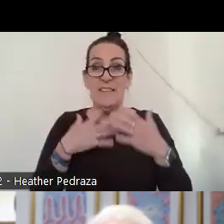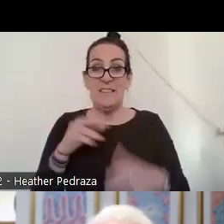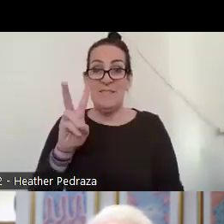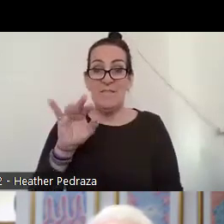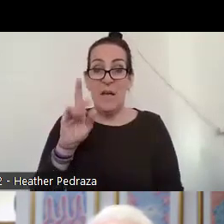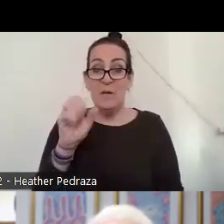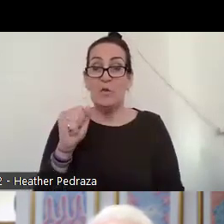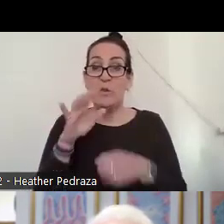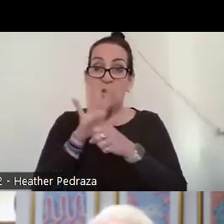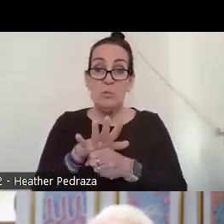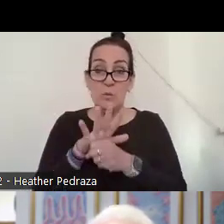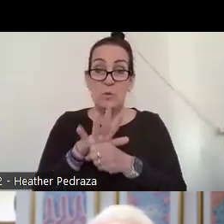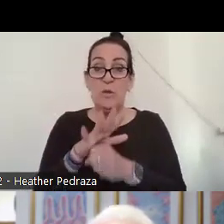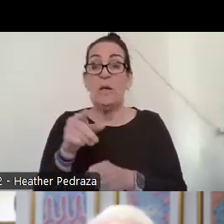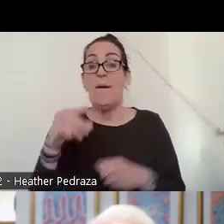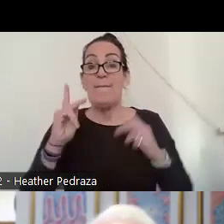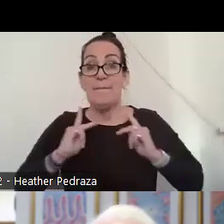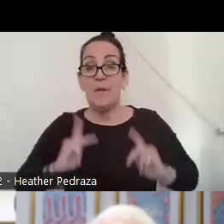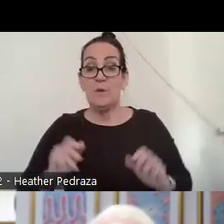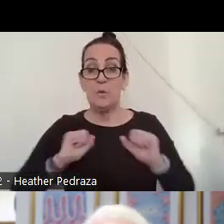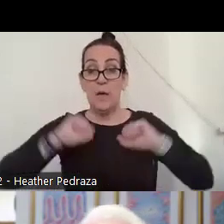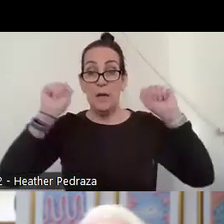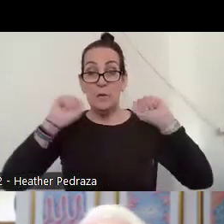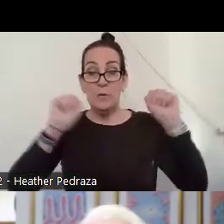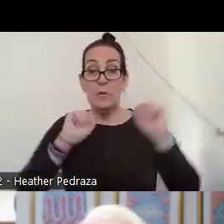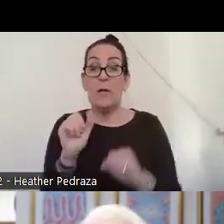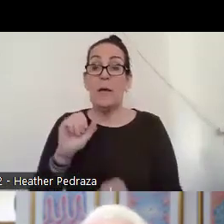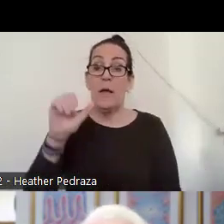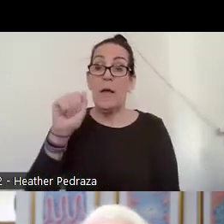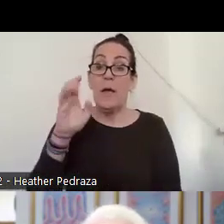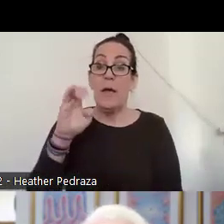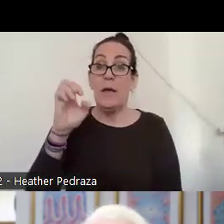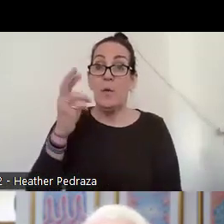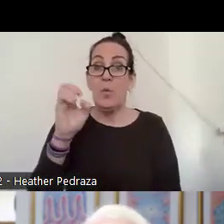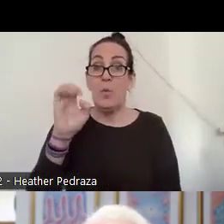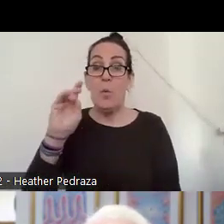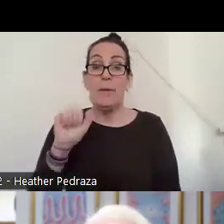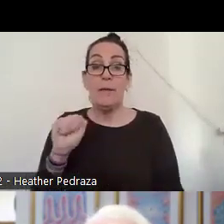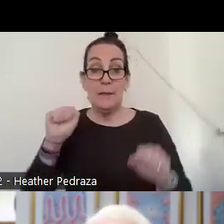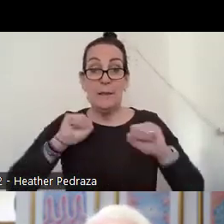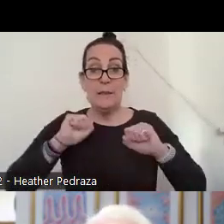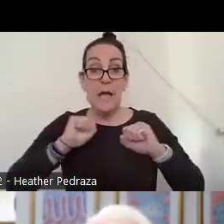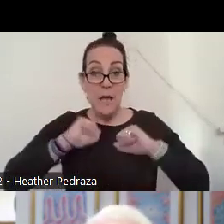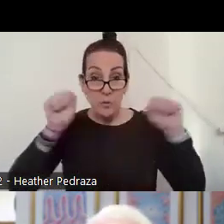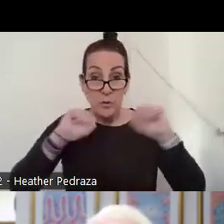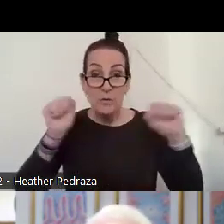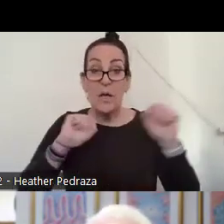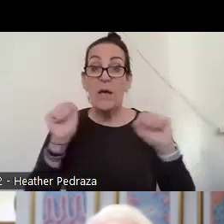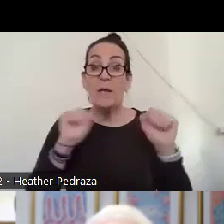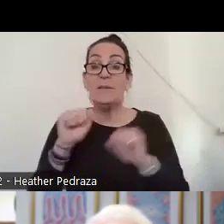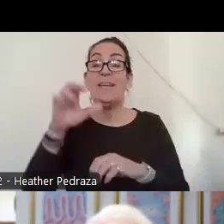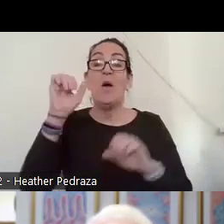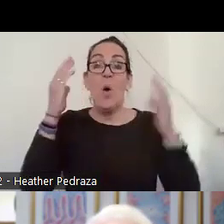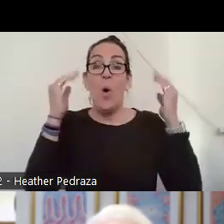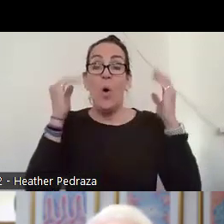learn about the way we can reduce dementia of any type, not just Alzheimer's,